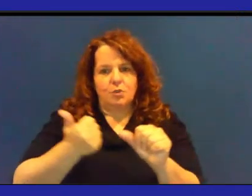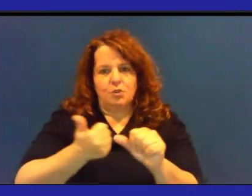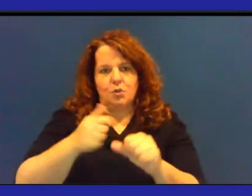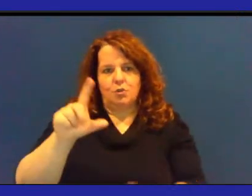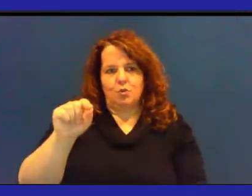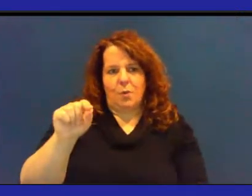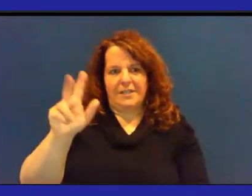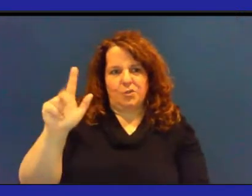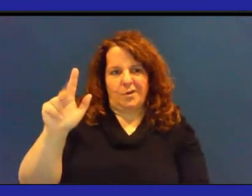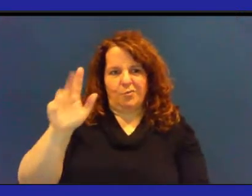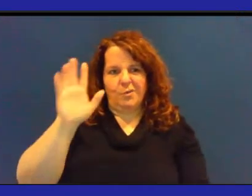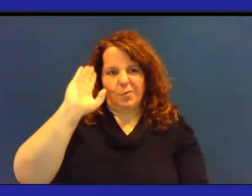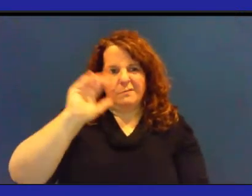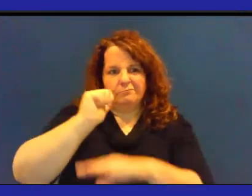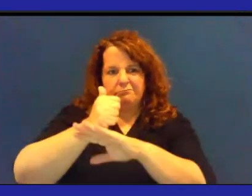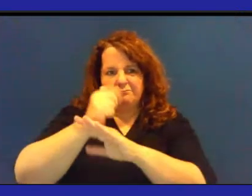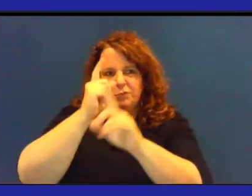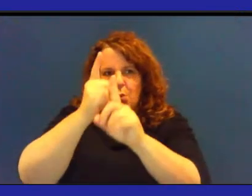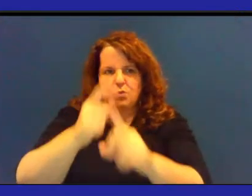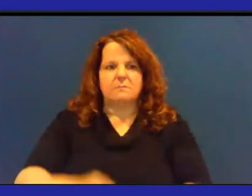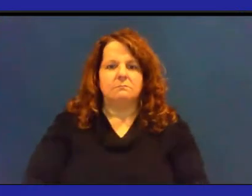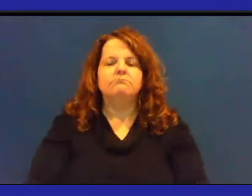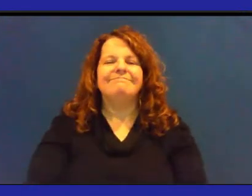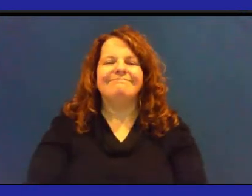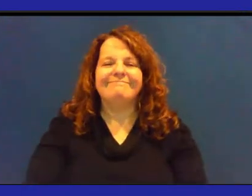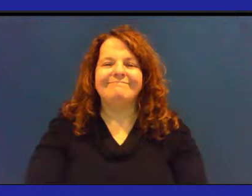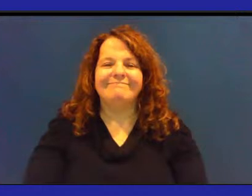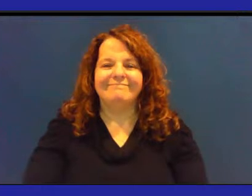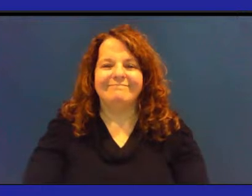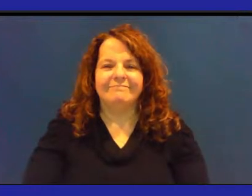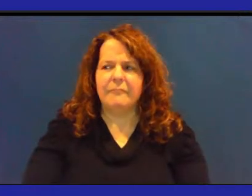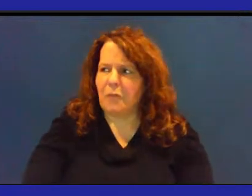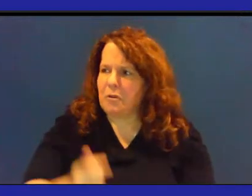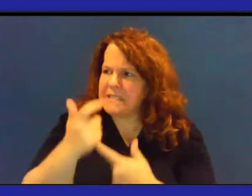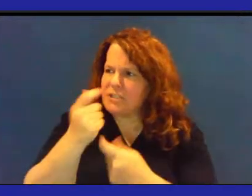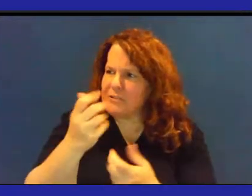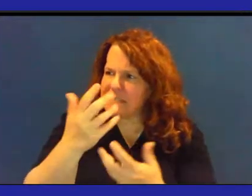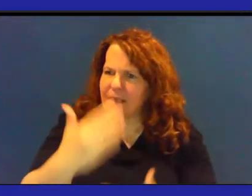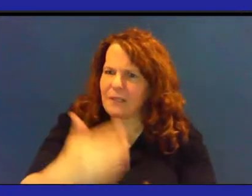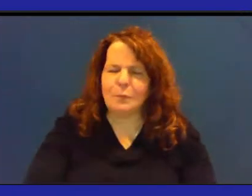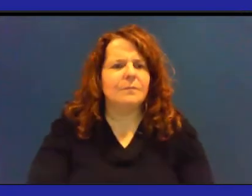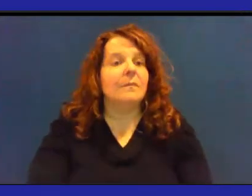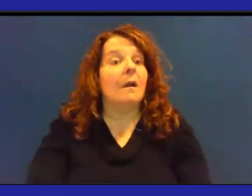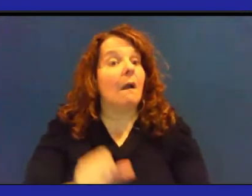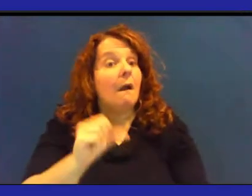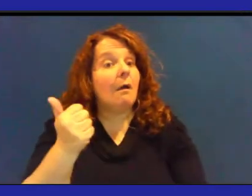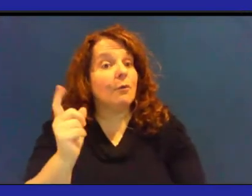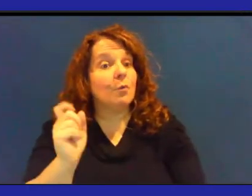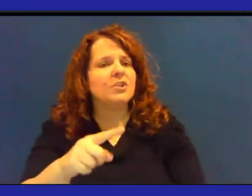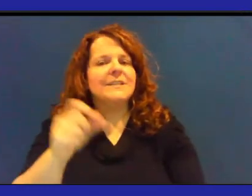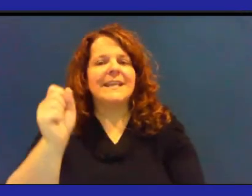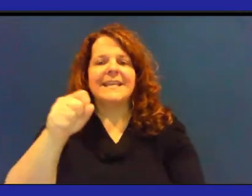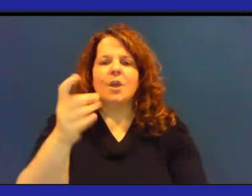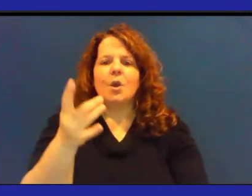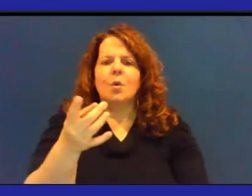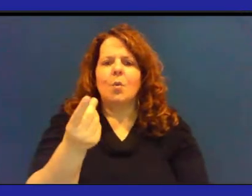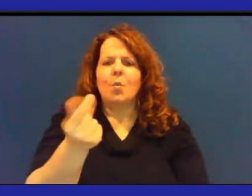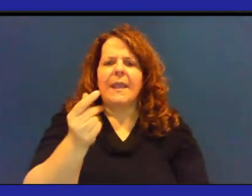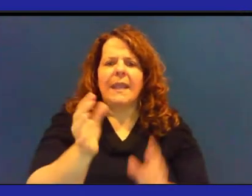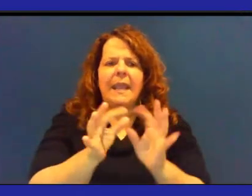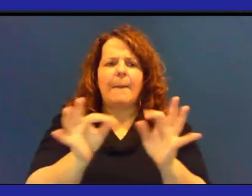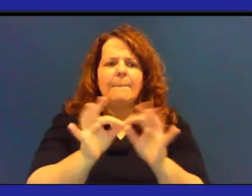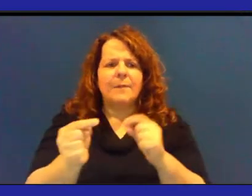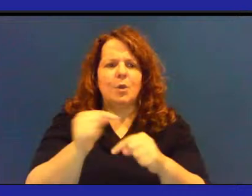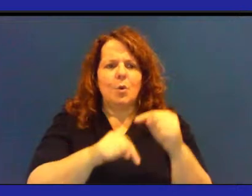probably. yep. Interesting. Thank you. Very interesting. Thank you. Any other questions? Jose? Just a quick comment on going back to this issue